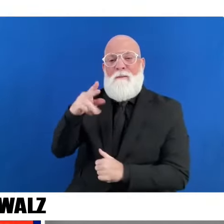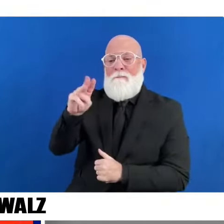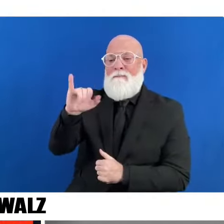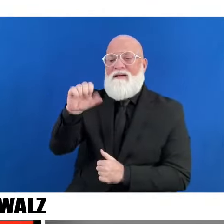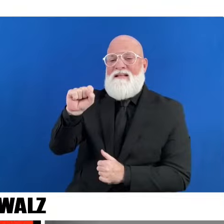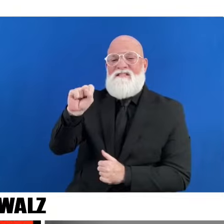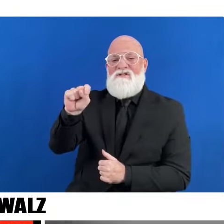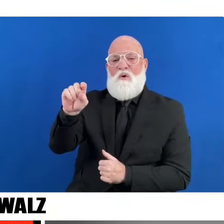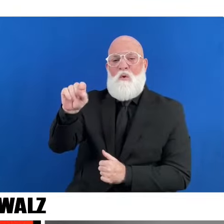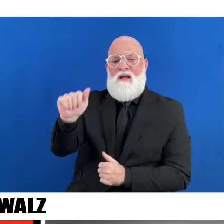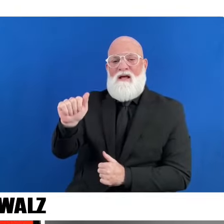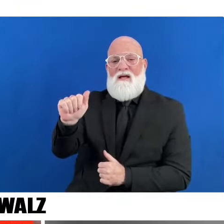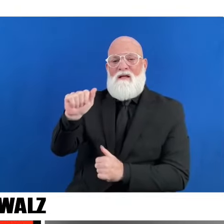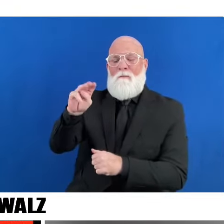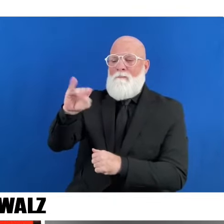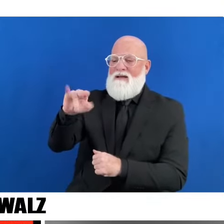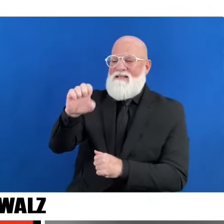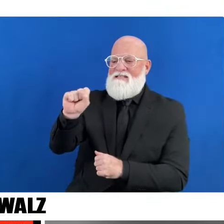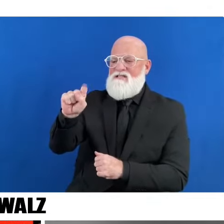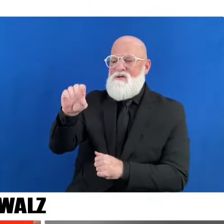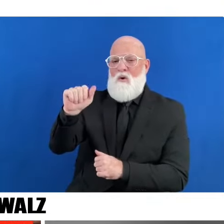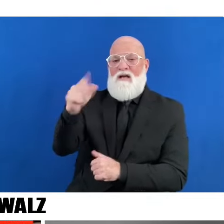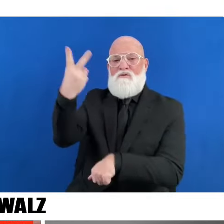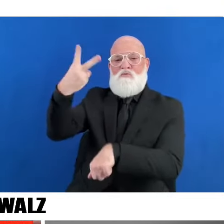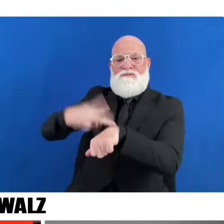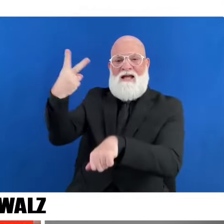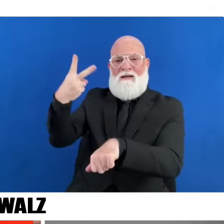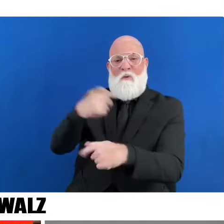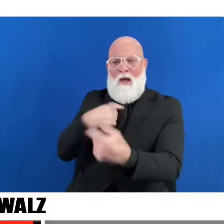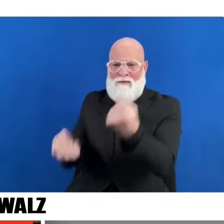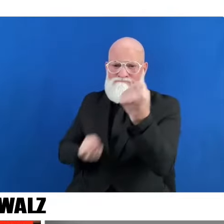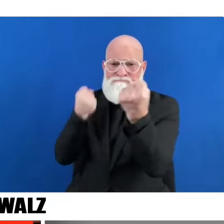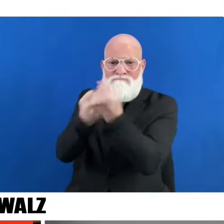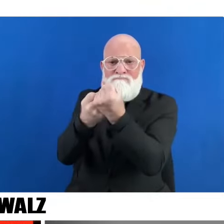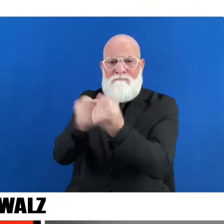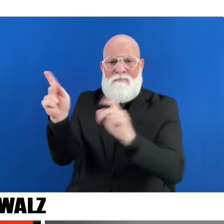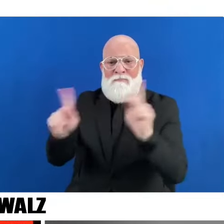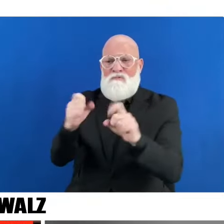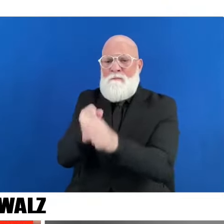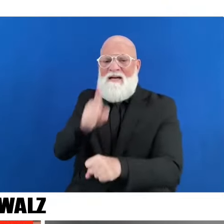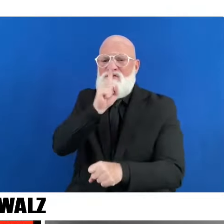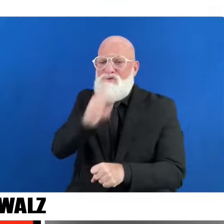to make sure that I'm there for the people, to make sure that I get this right. I will say more than